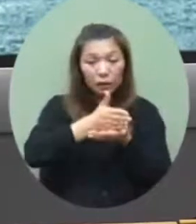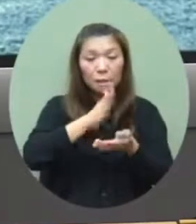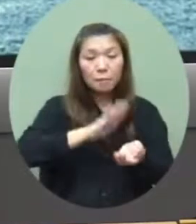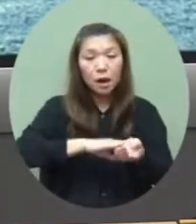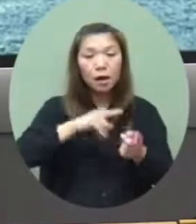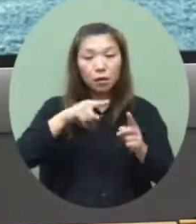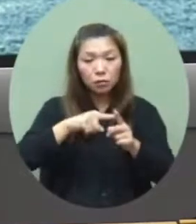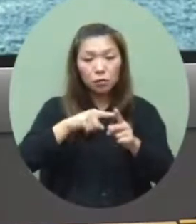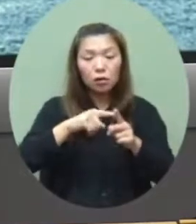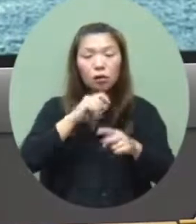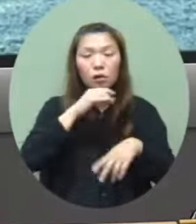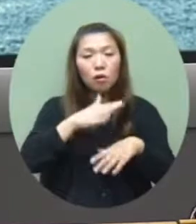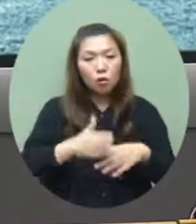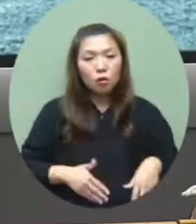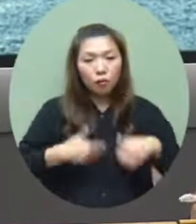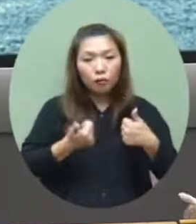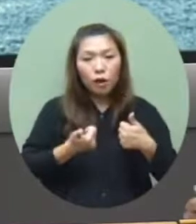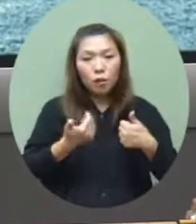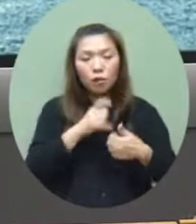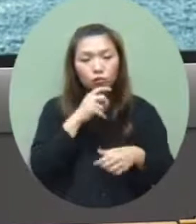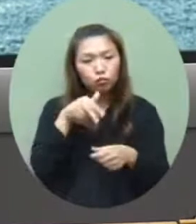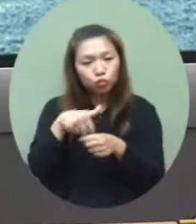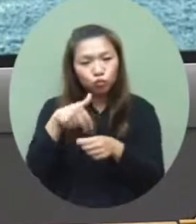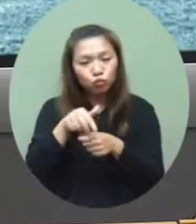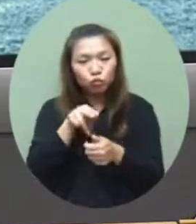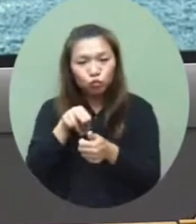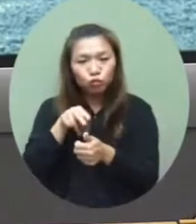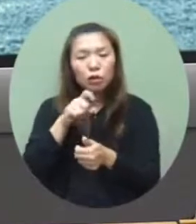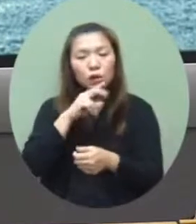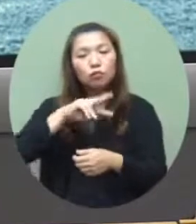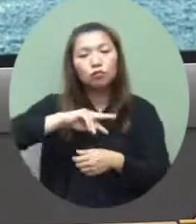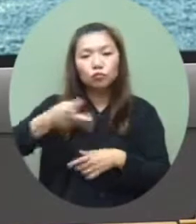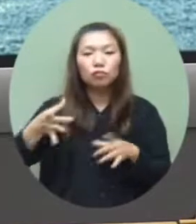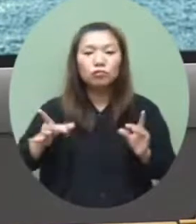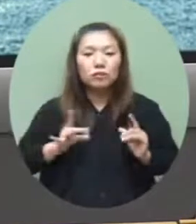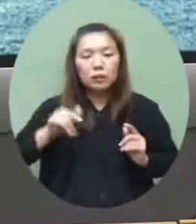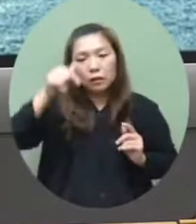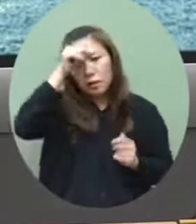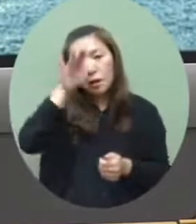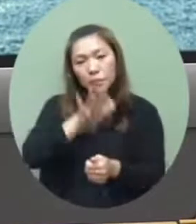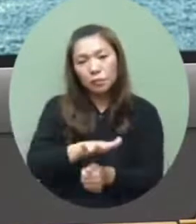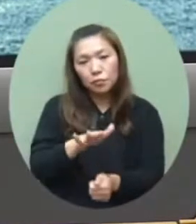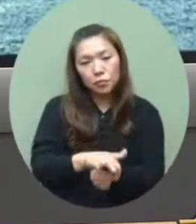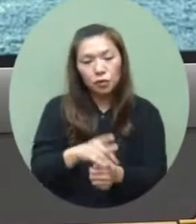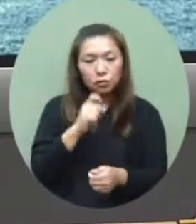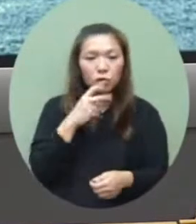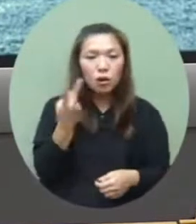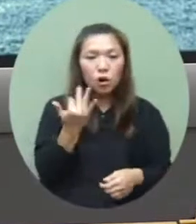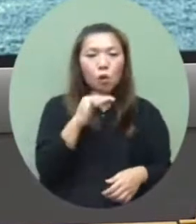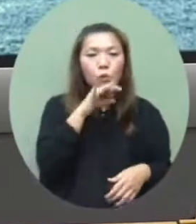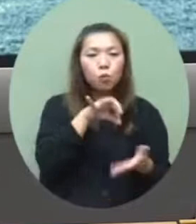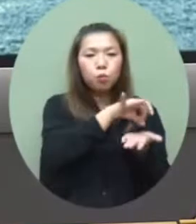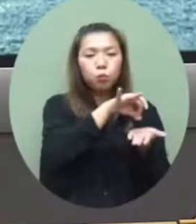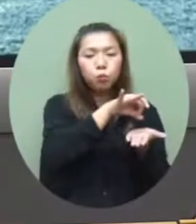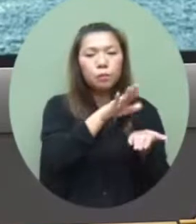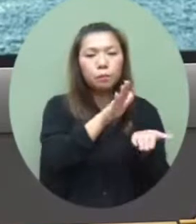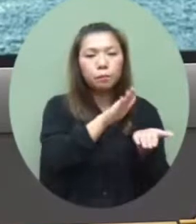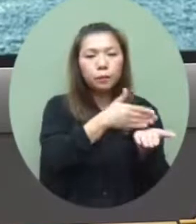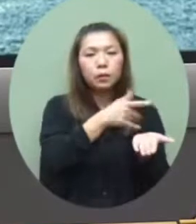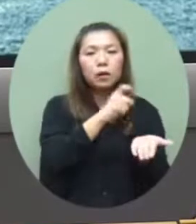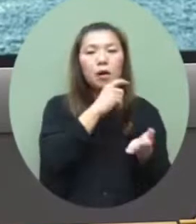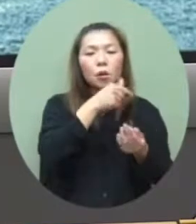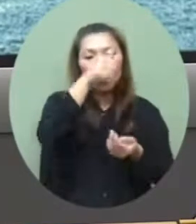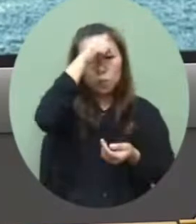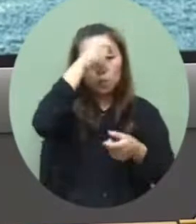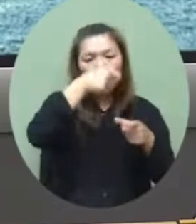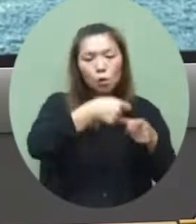And for non-COVID patients, if they need rehabilitation